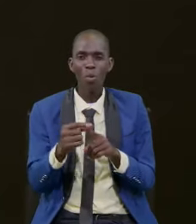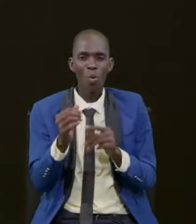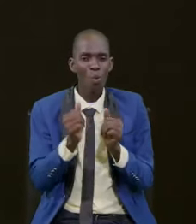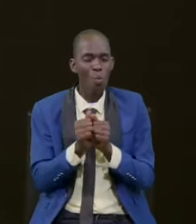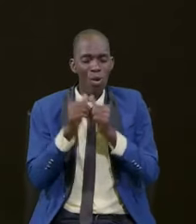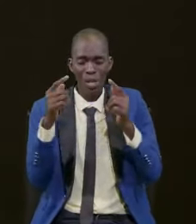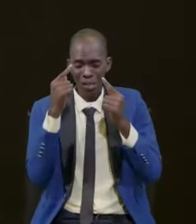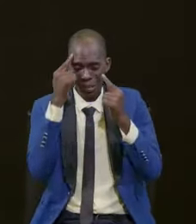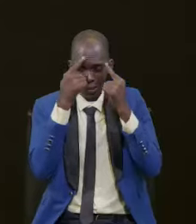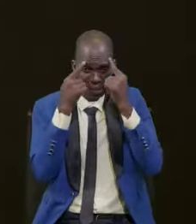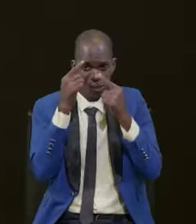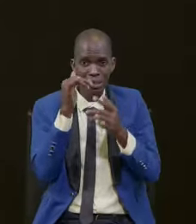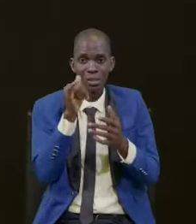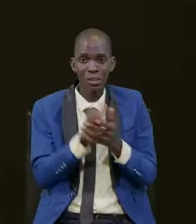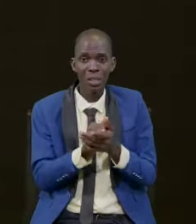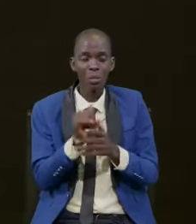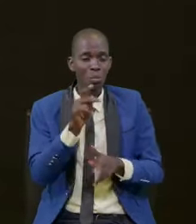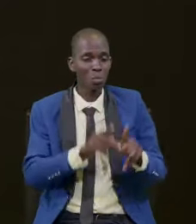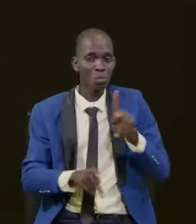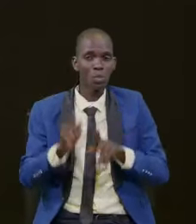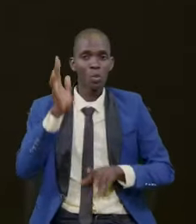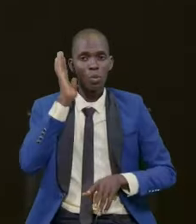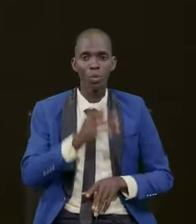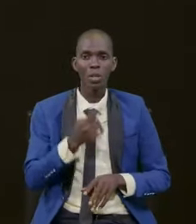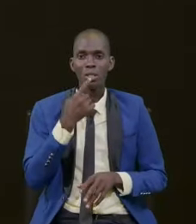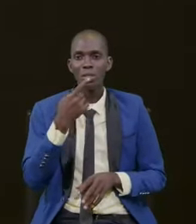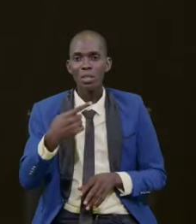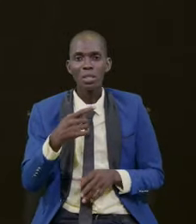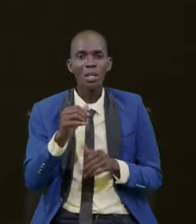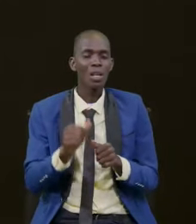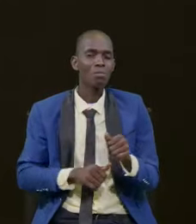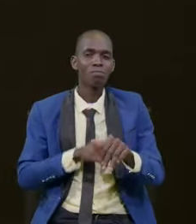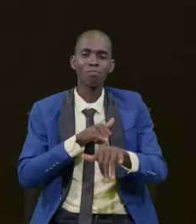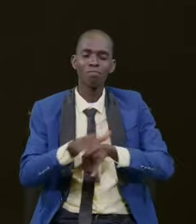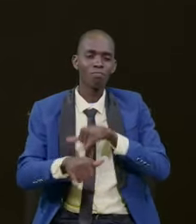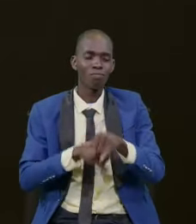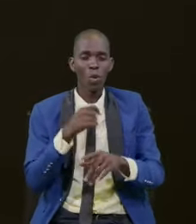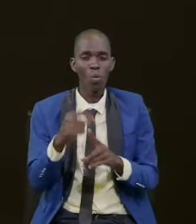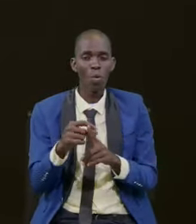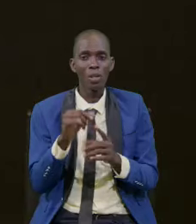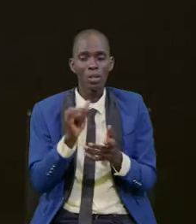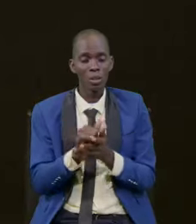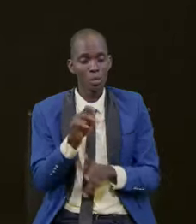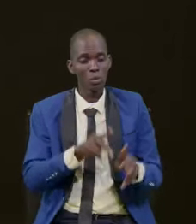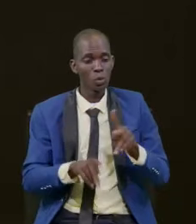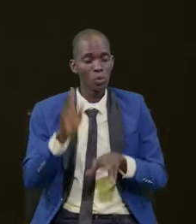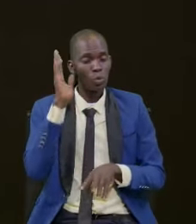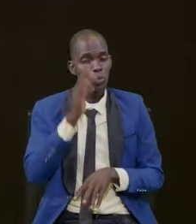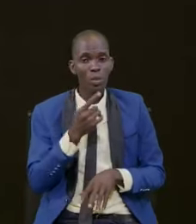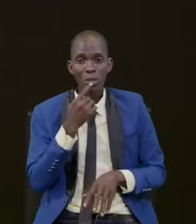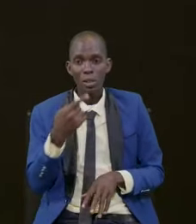word that men shall speak, every deceptive word that men shall speak,